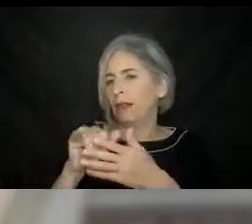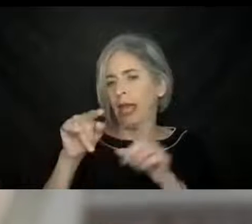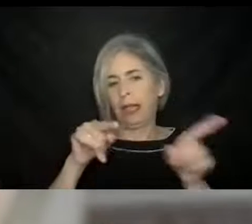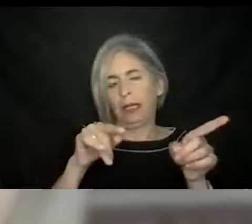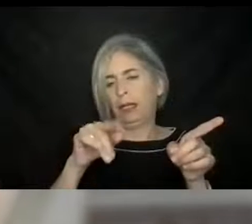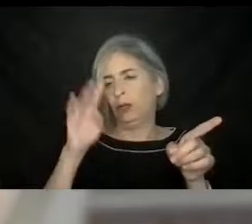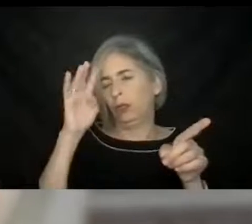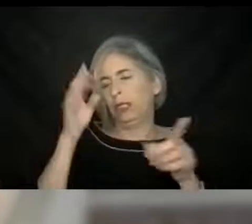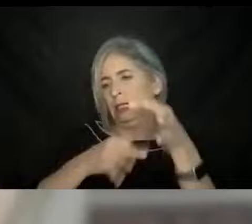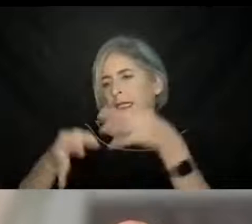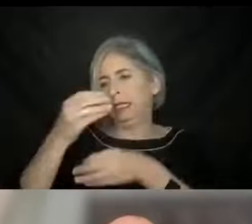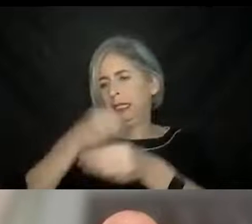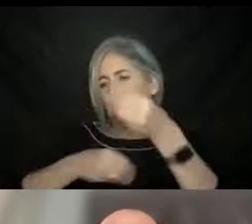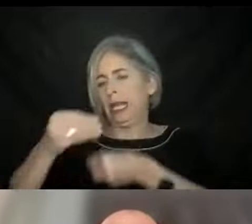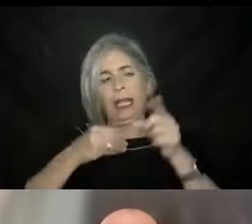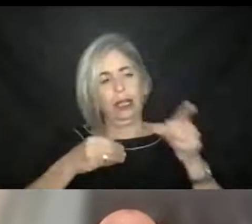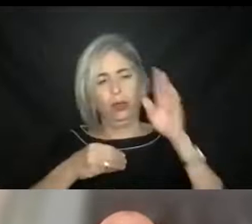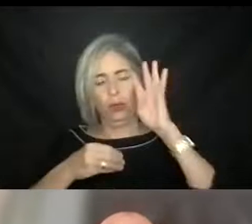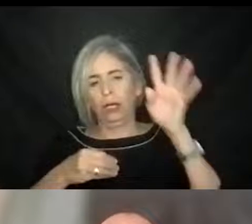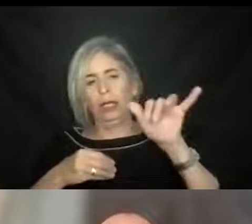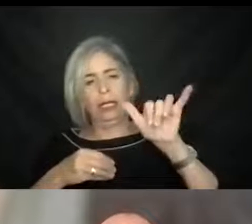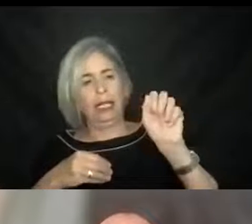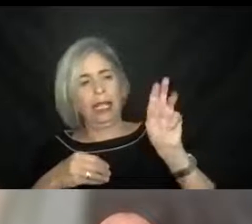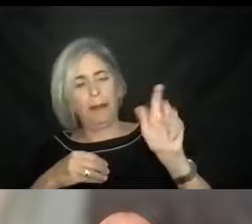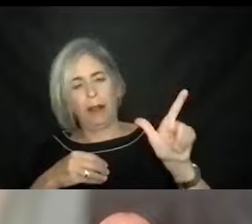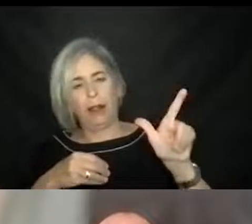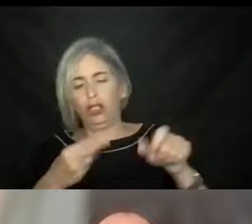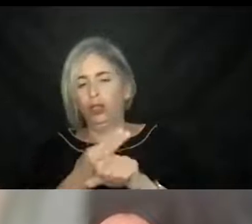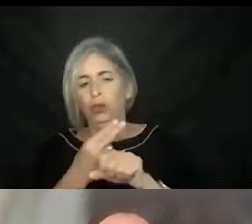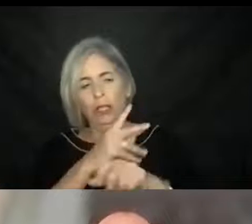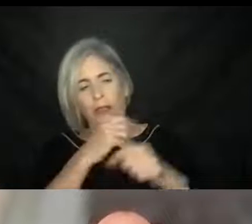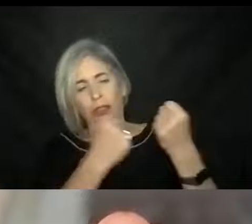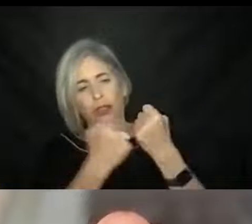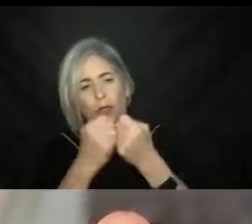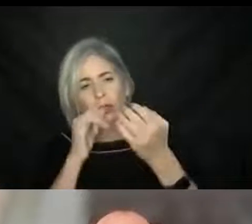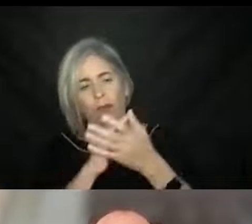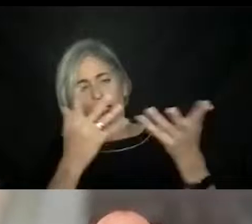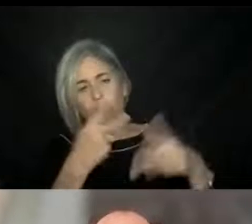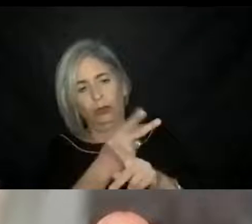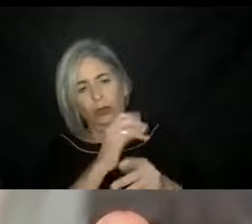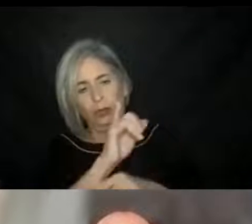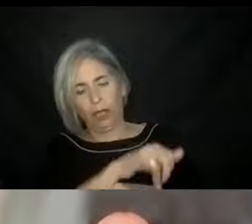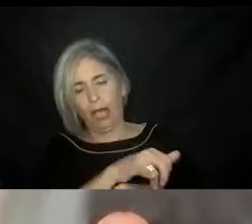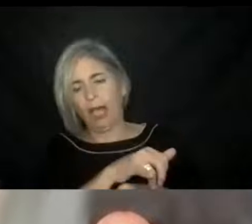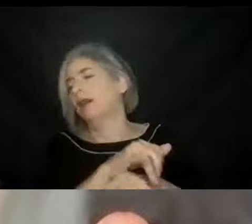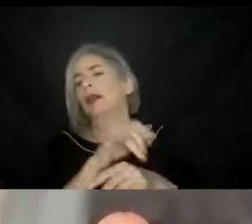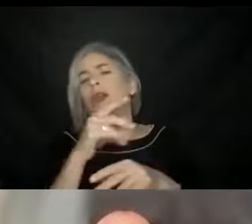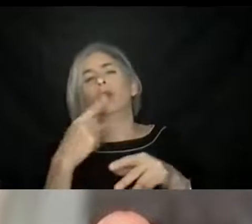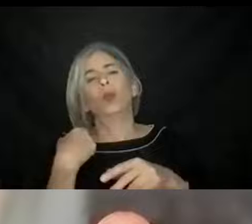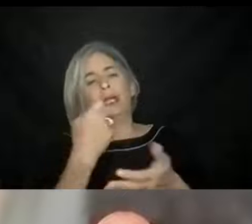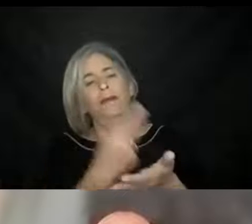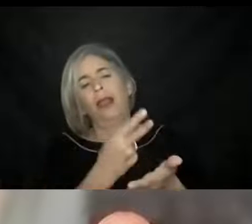instead, and use that your existing structure to produce one. And then we can